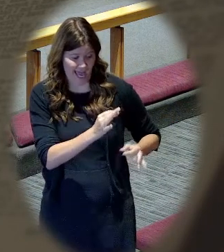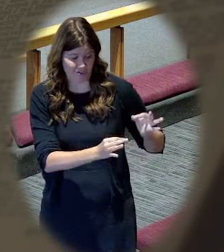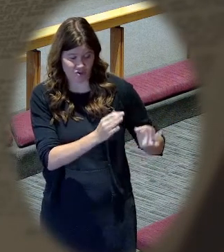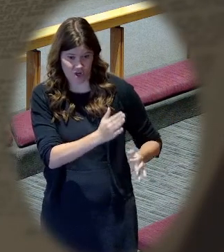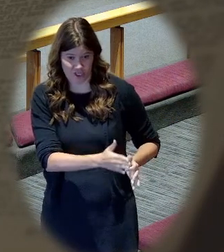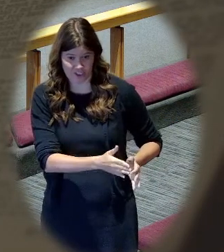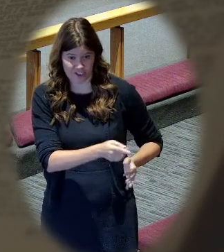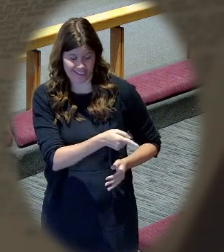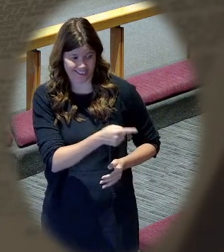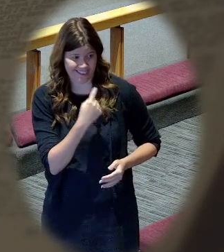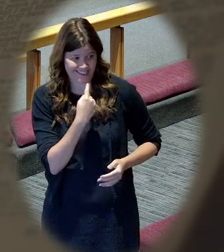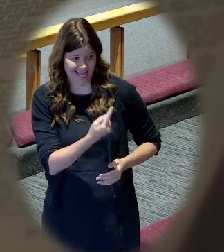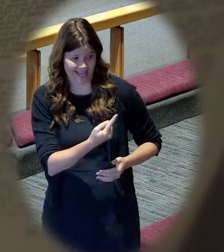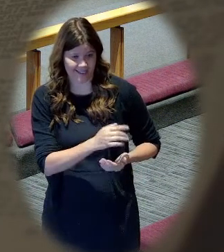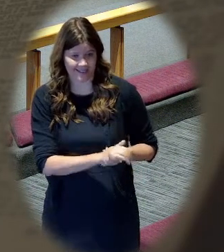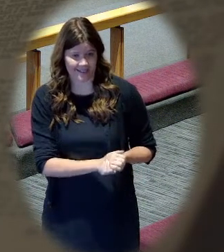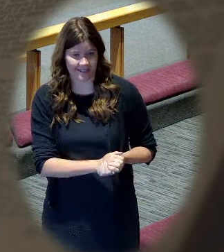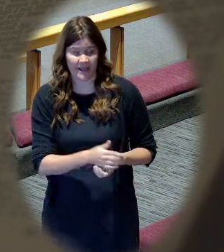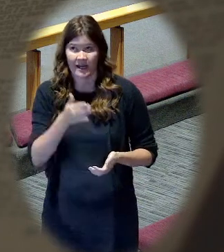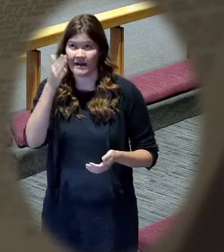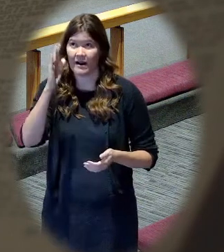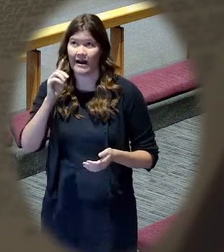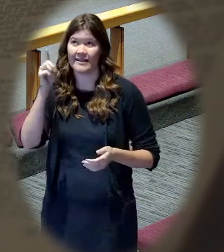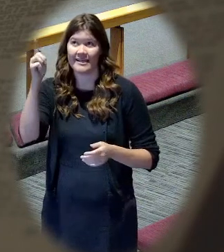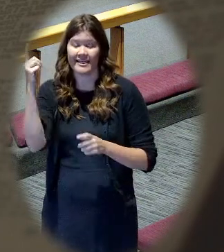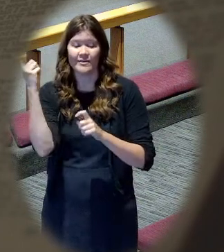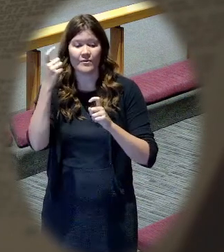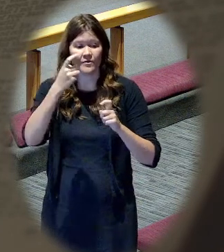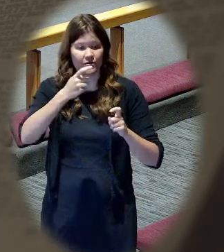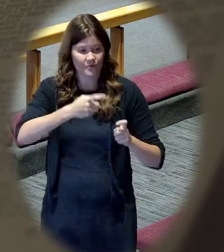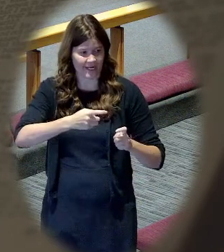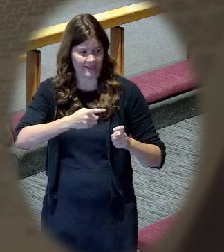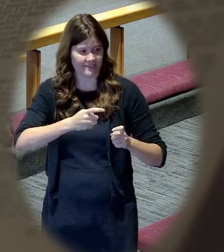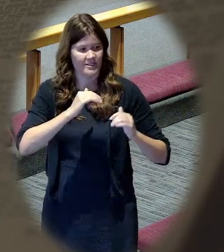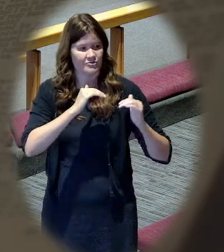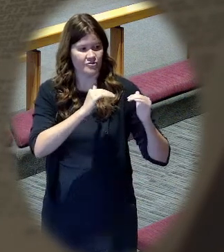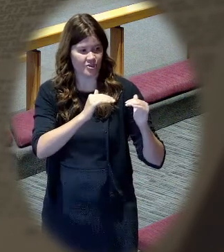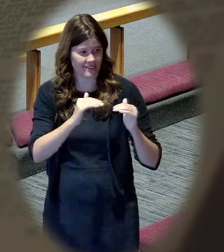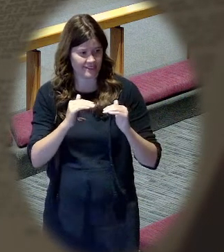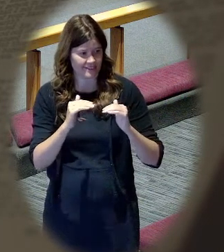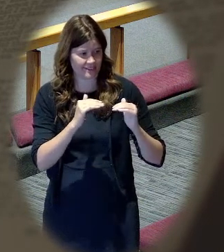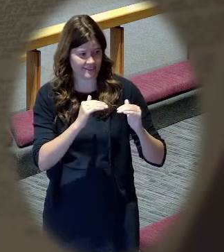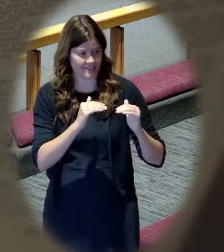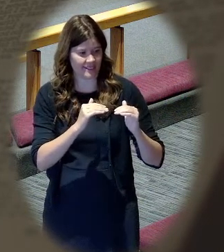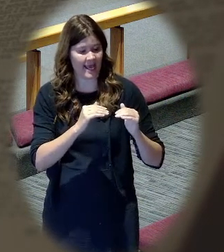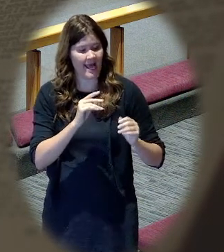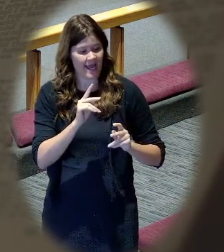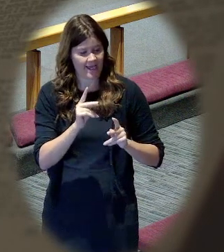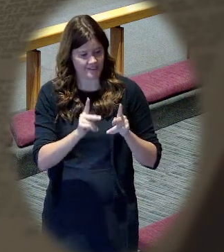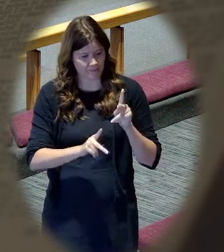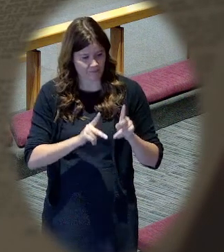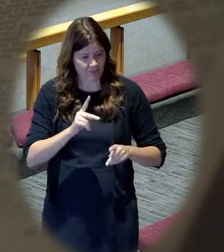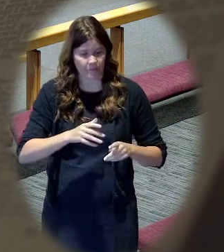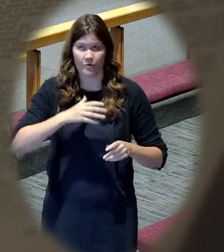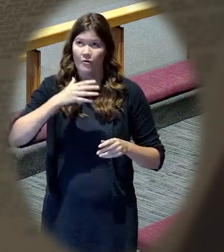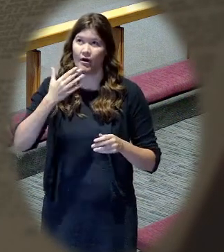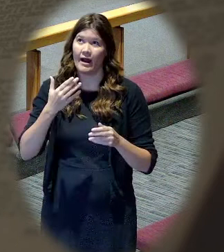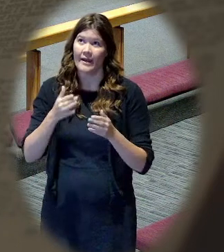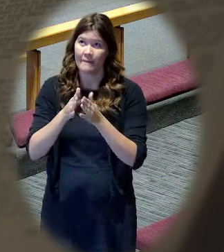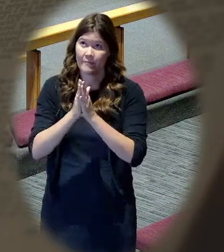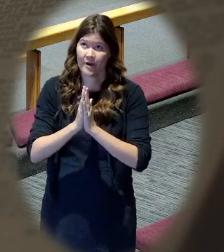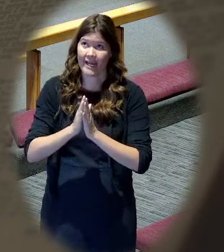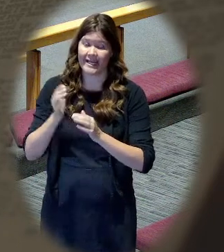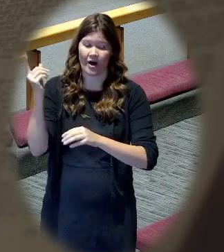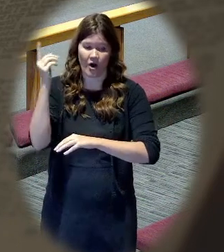says. And will not God give justice to his elect who cry to him day and night? Will